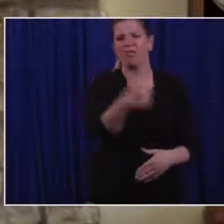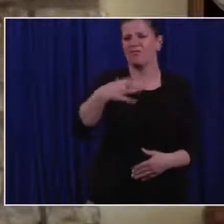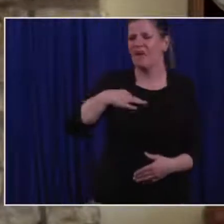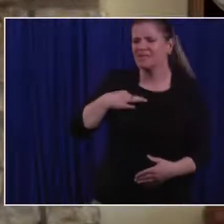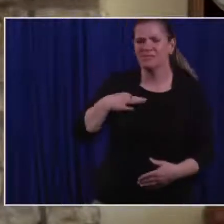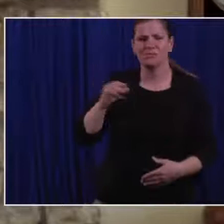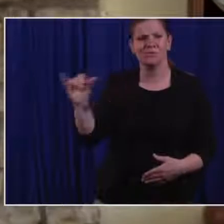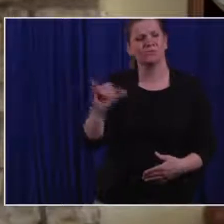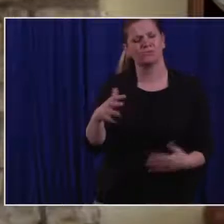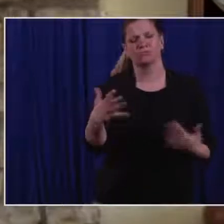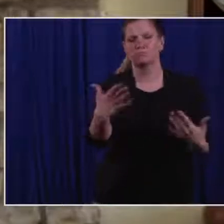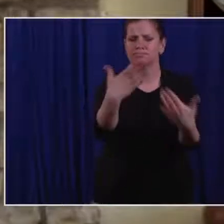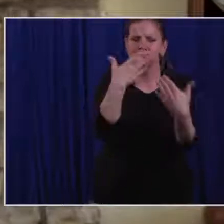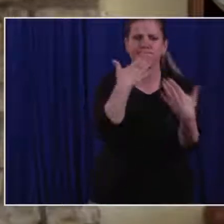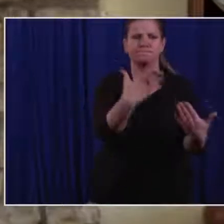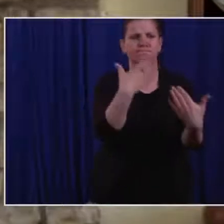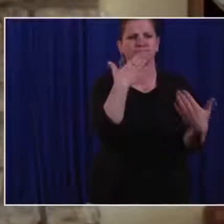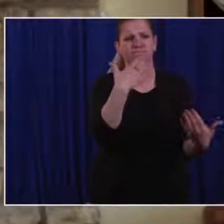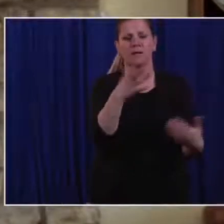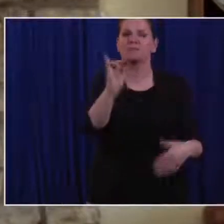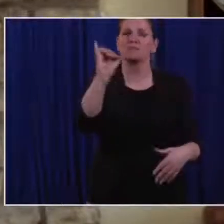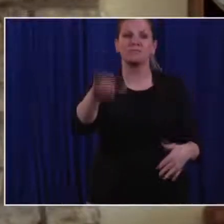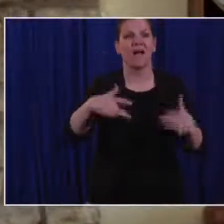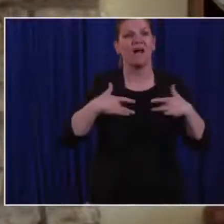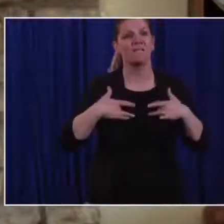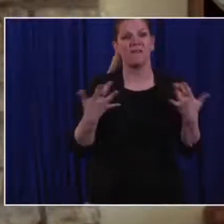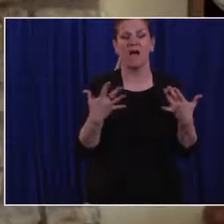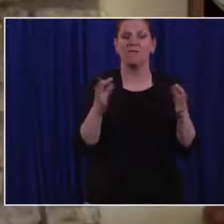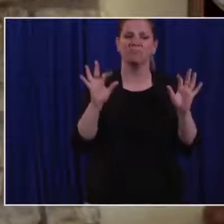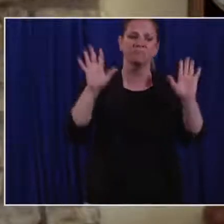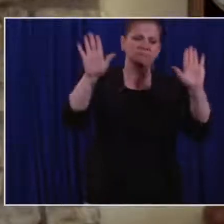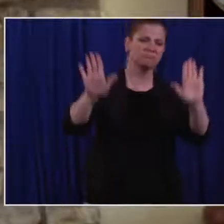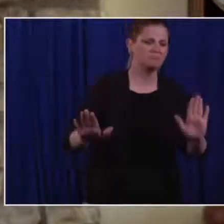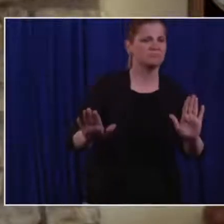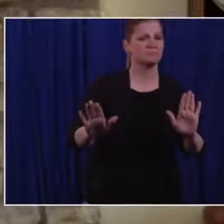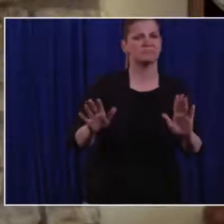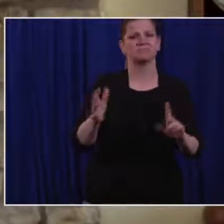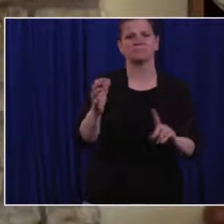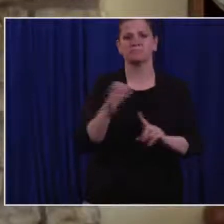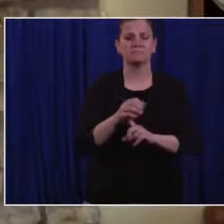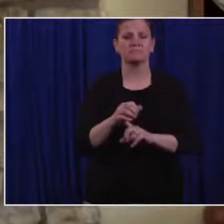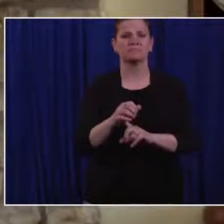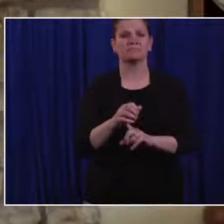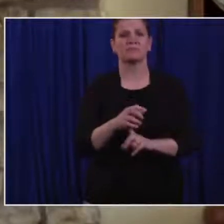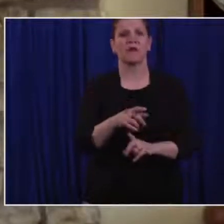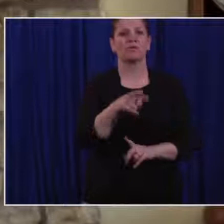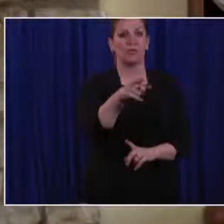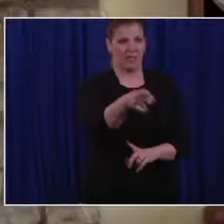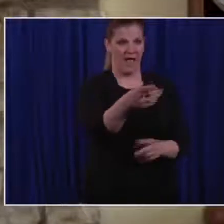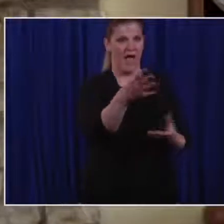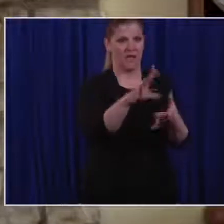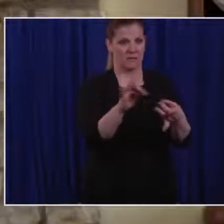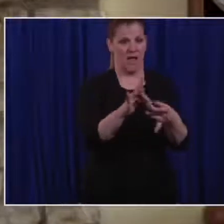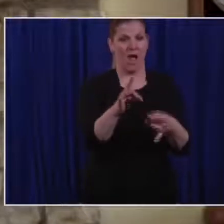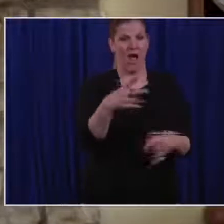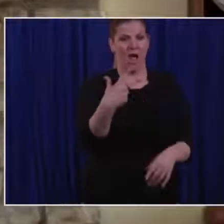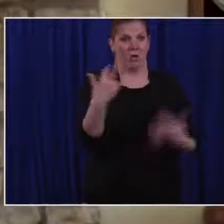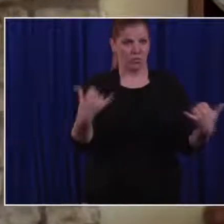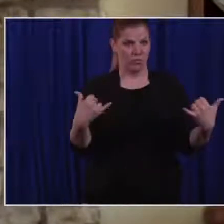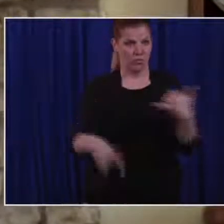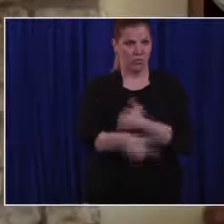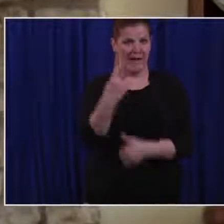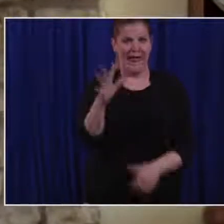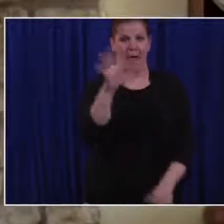very good event. They told me and told Fran that they would vaccinate about 600 people today.